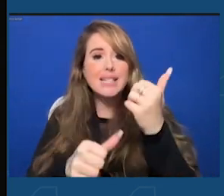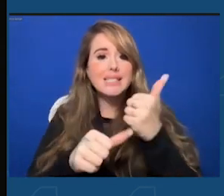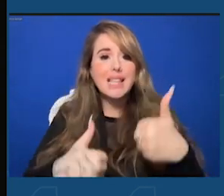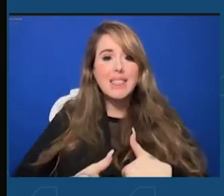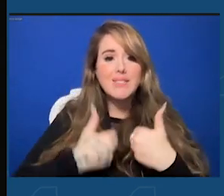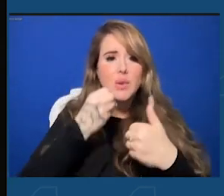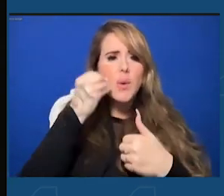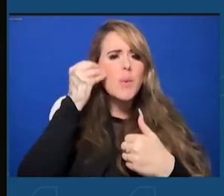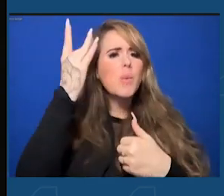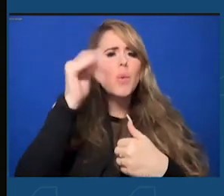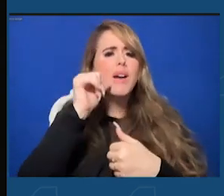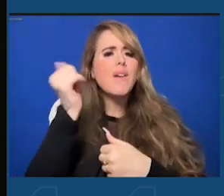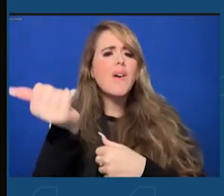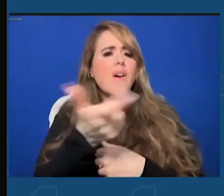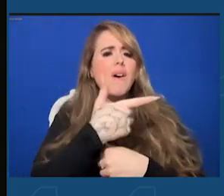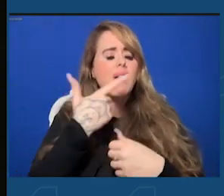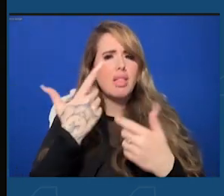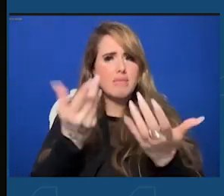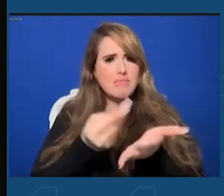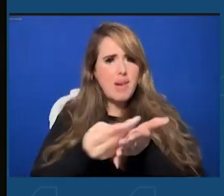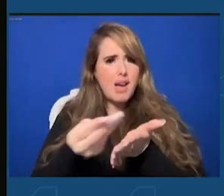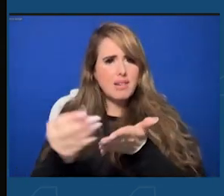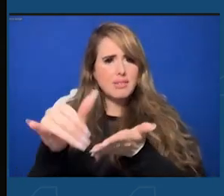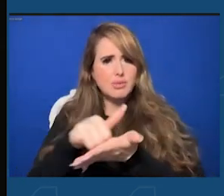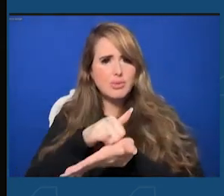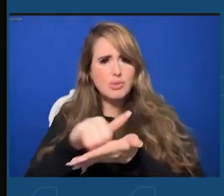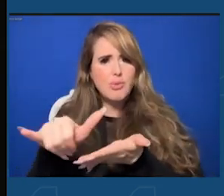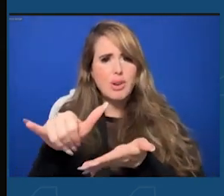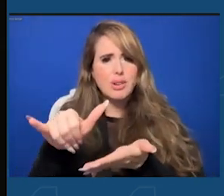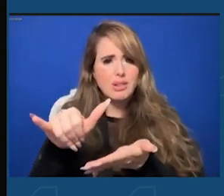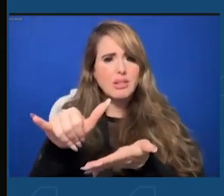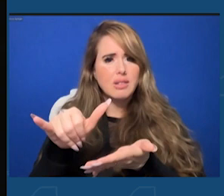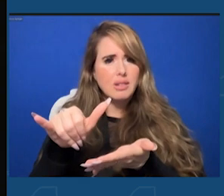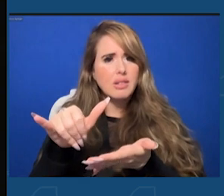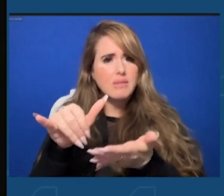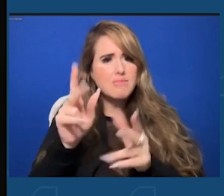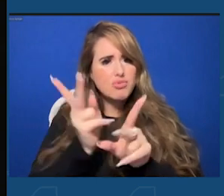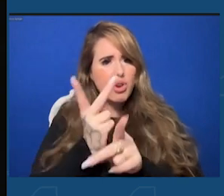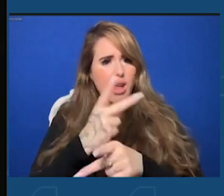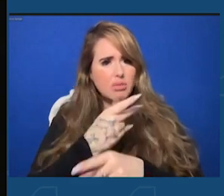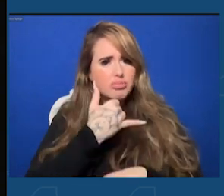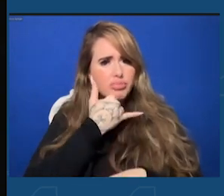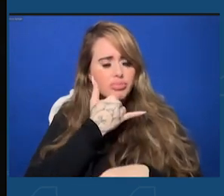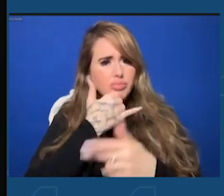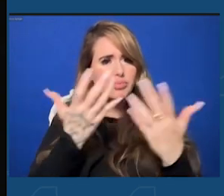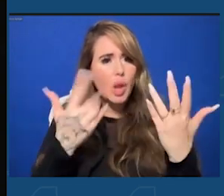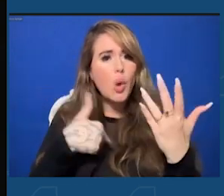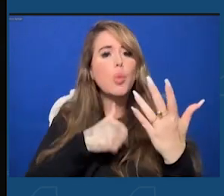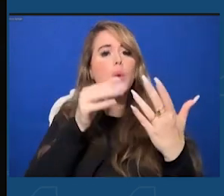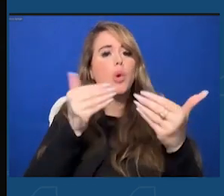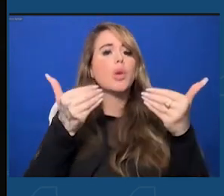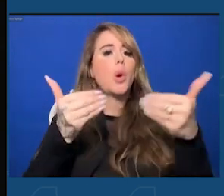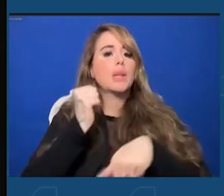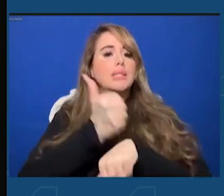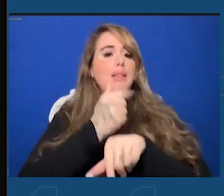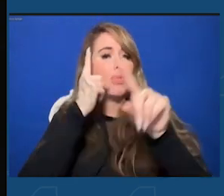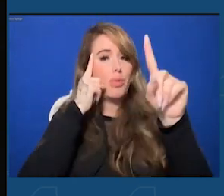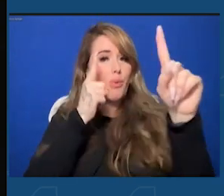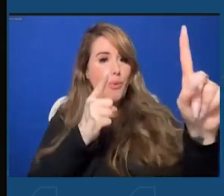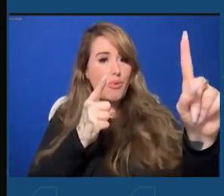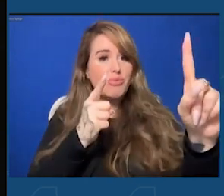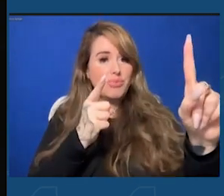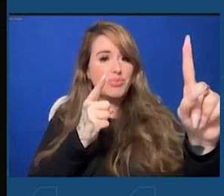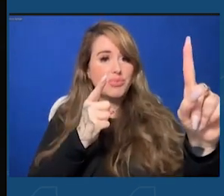all purchasing New York's products? We are going to set a goal